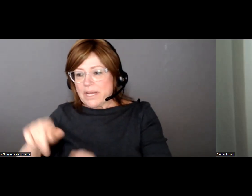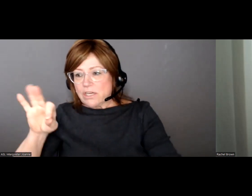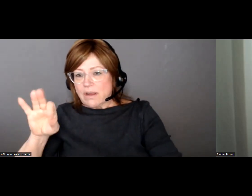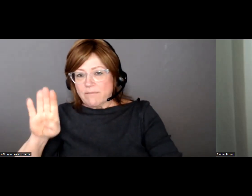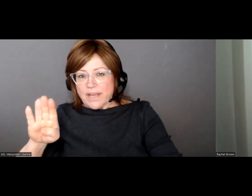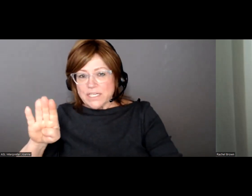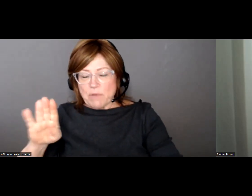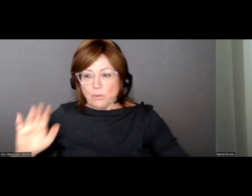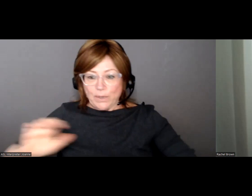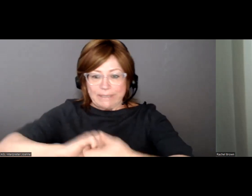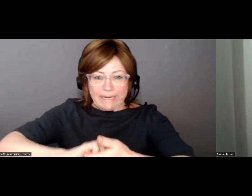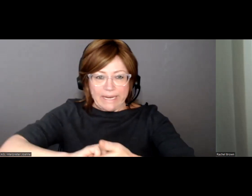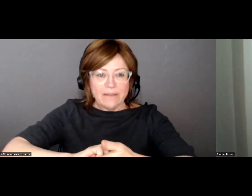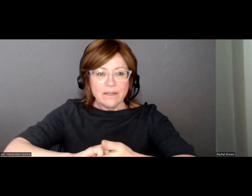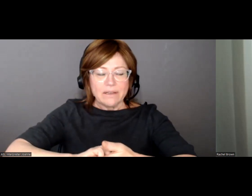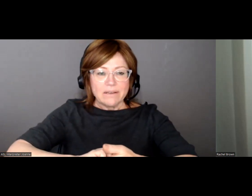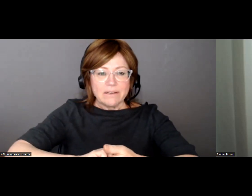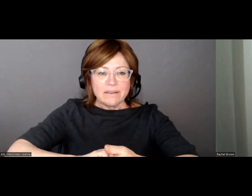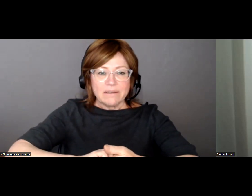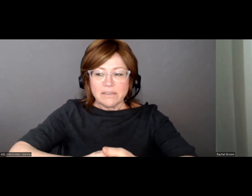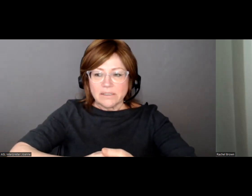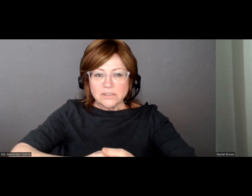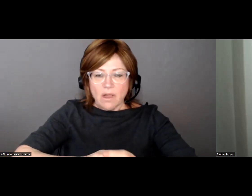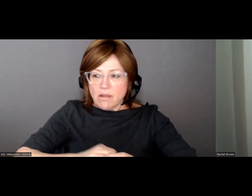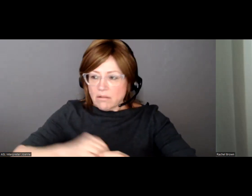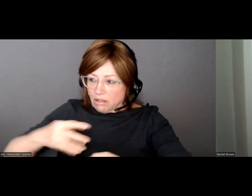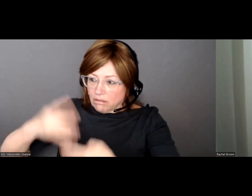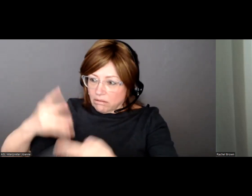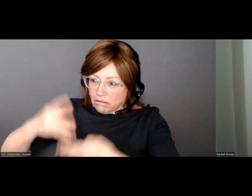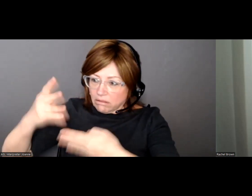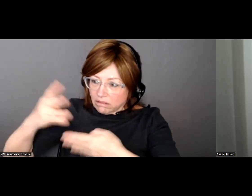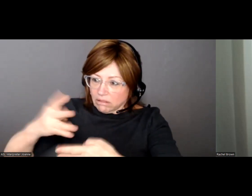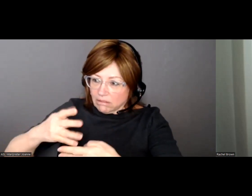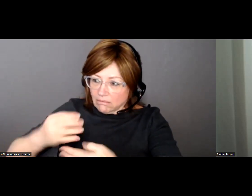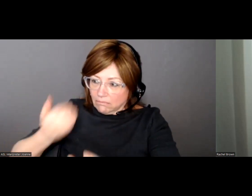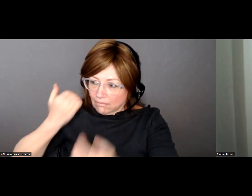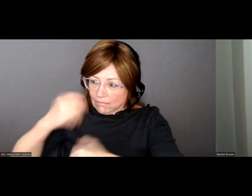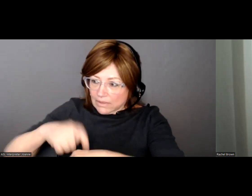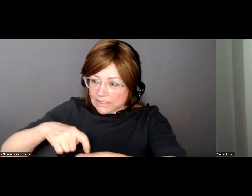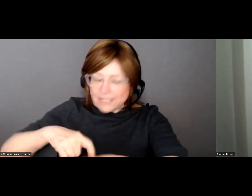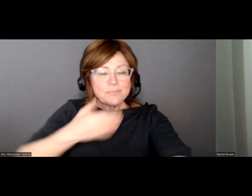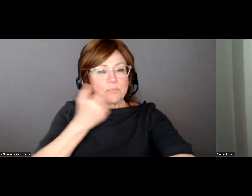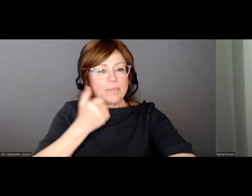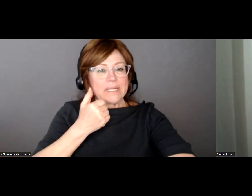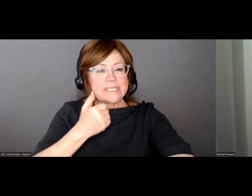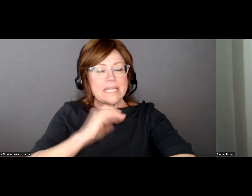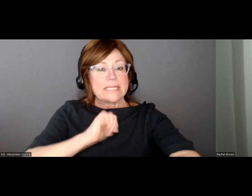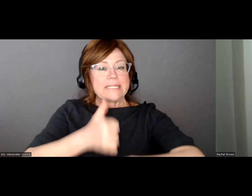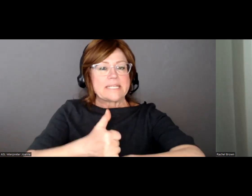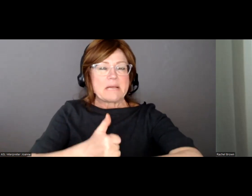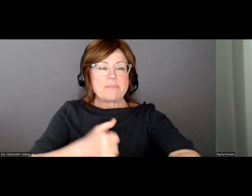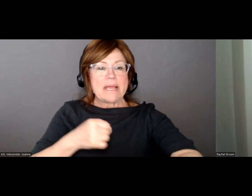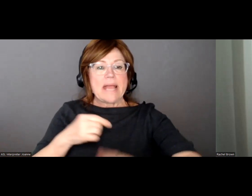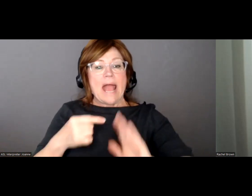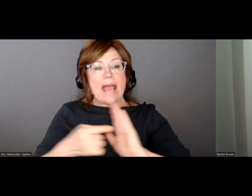you get caught up in something over here and then something over there. And really, if you're sort of setting, I have 30 minutes, I'm going to